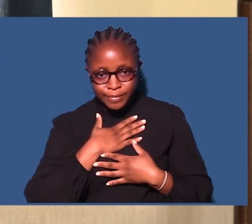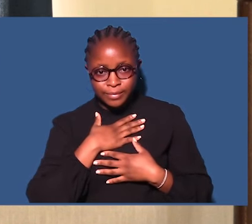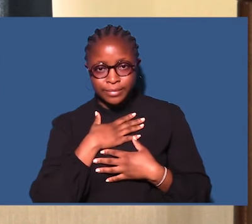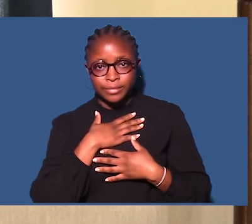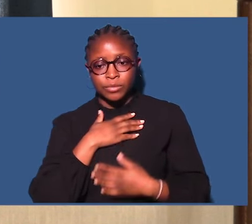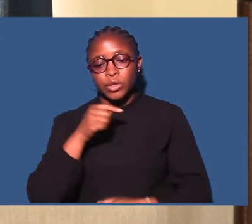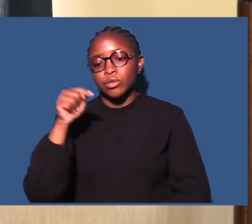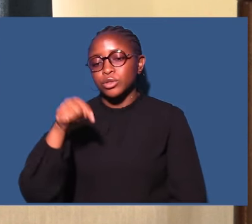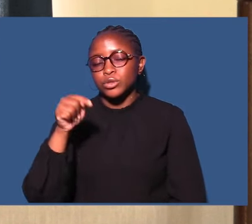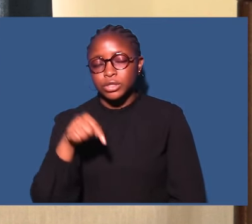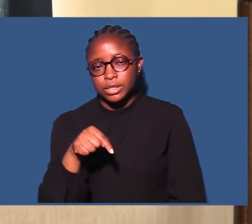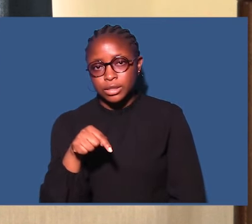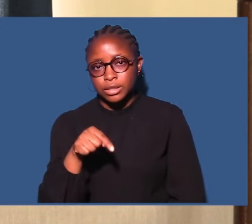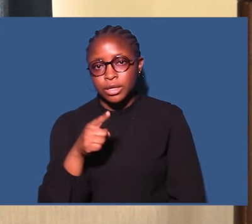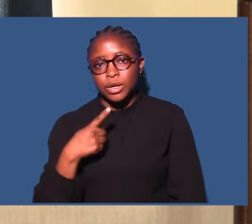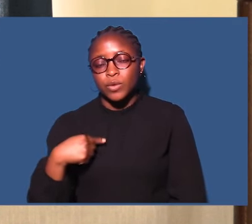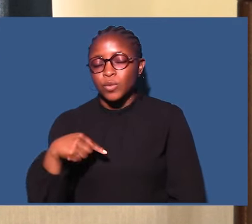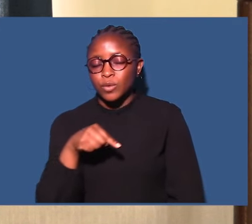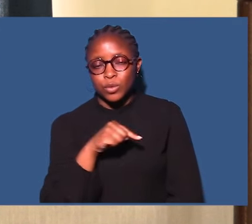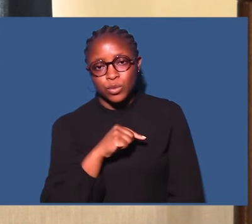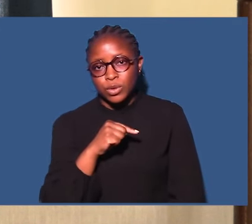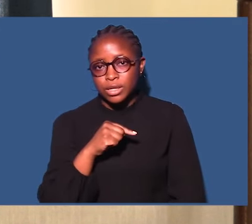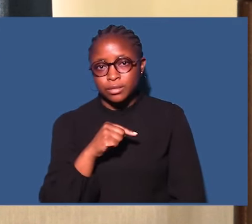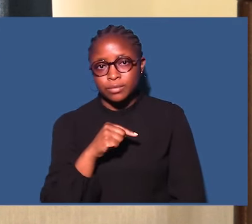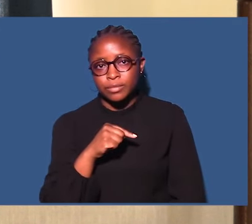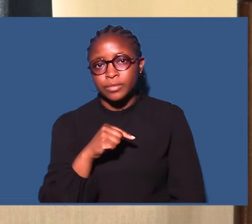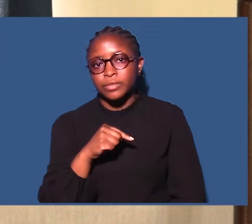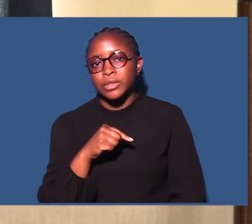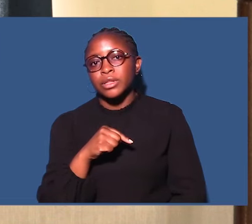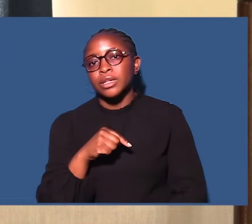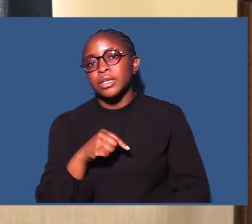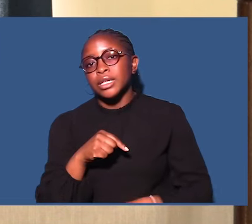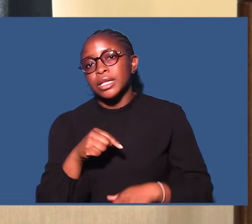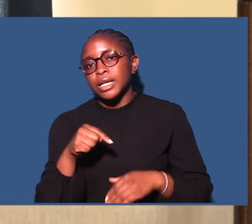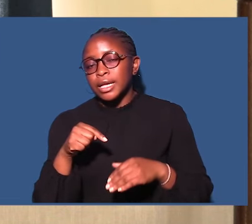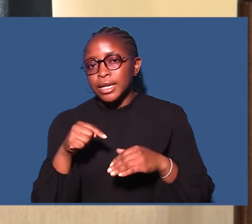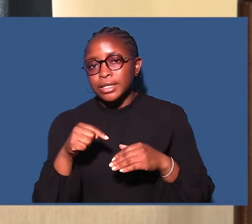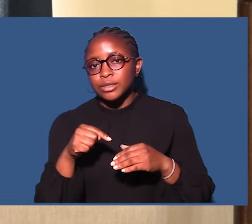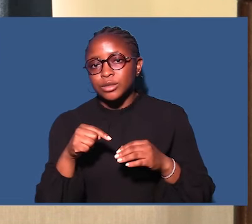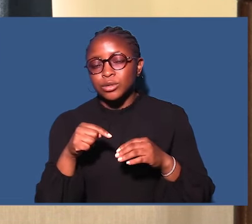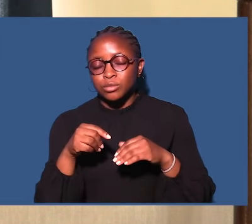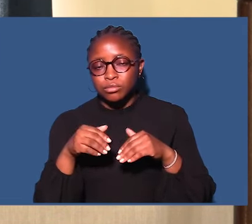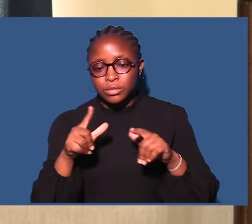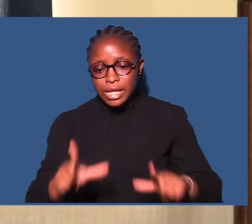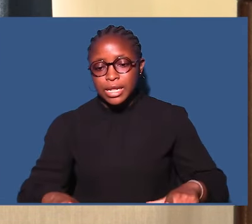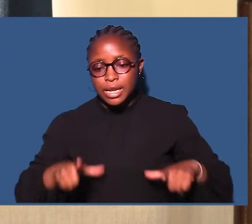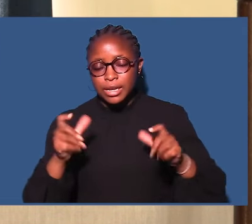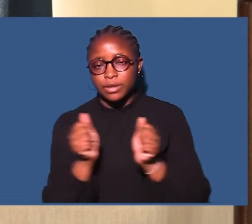Today, we live with the Bible as our guide.